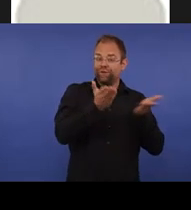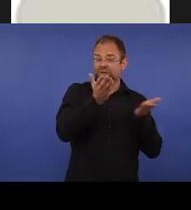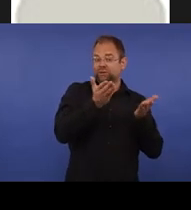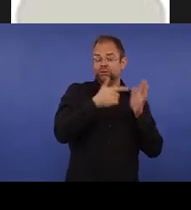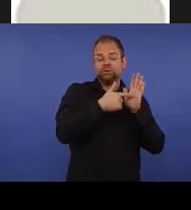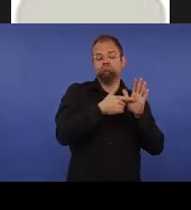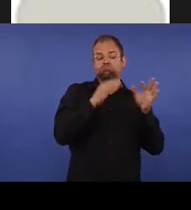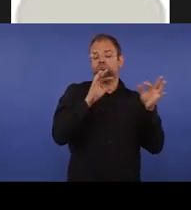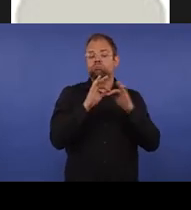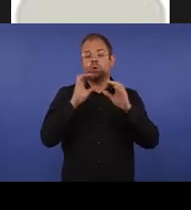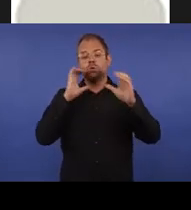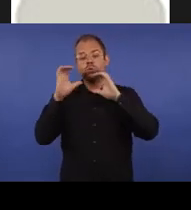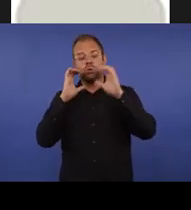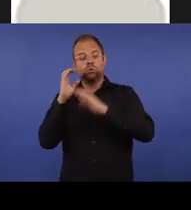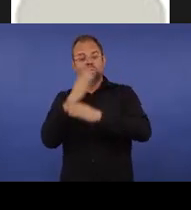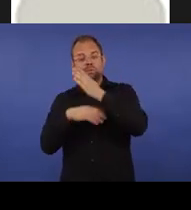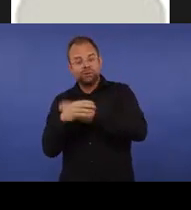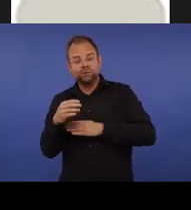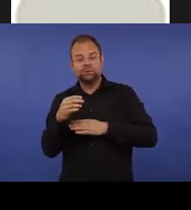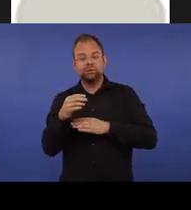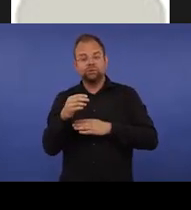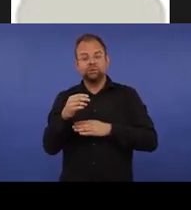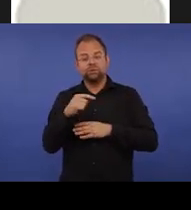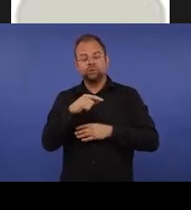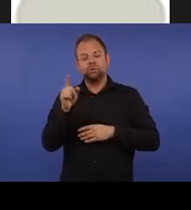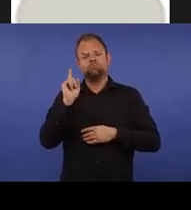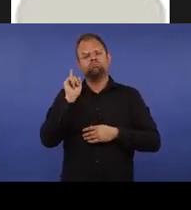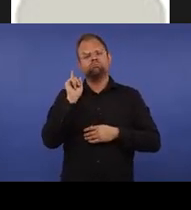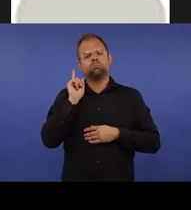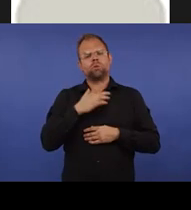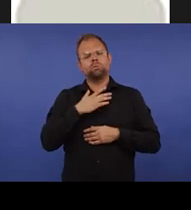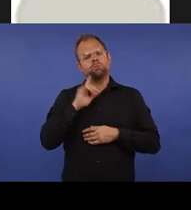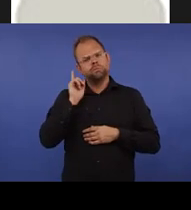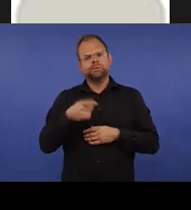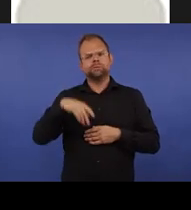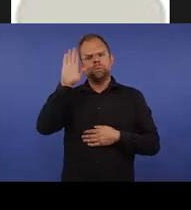on services instead of titling or the labeling human